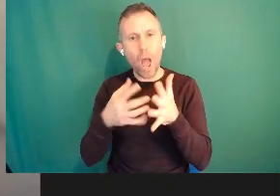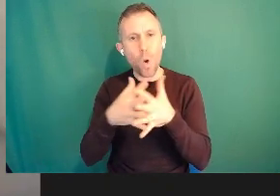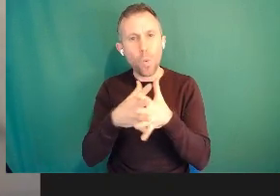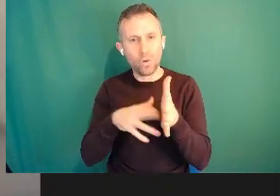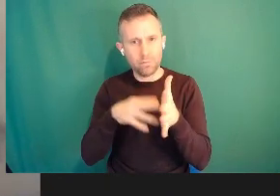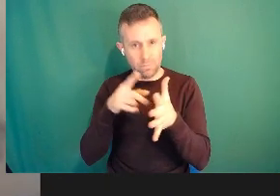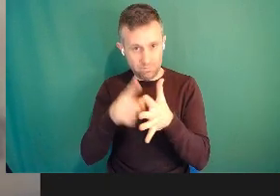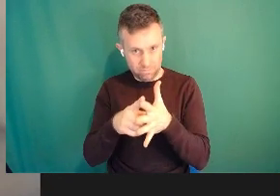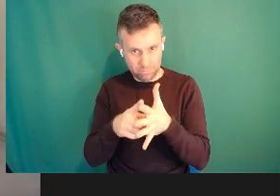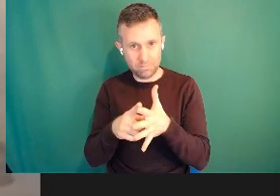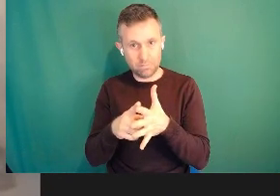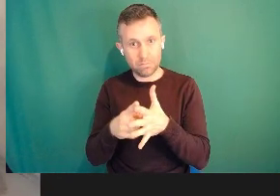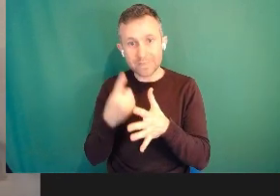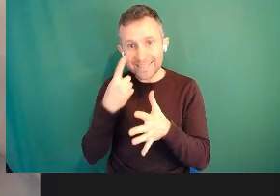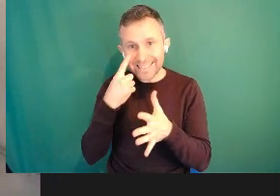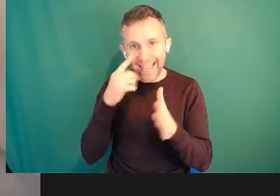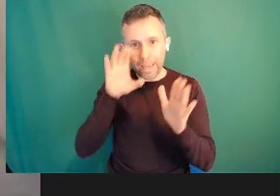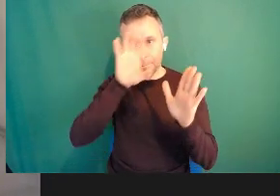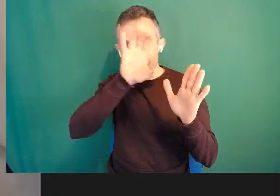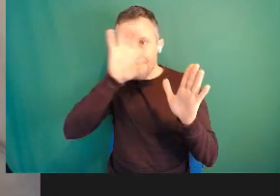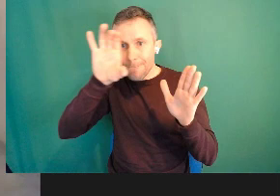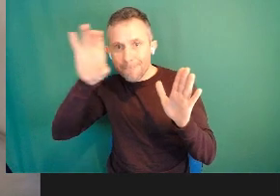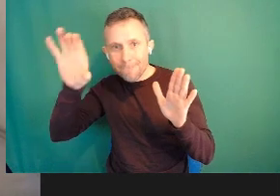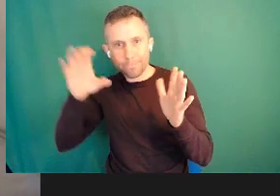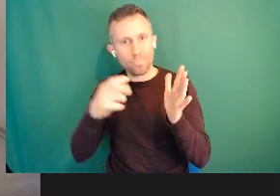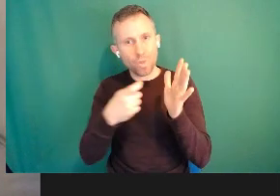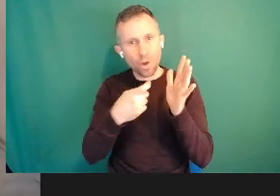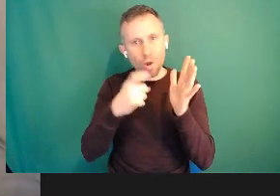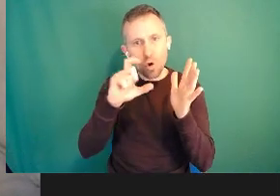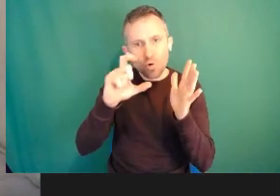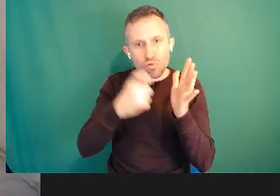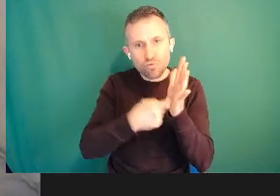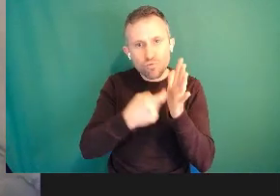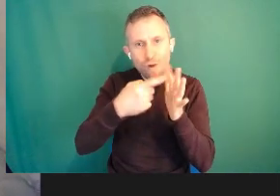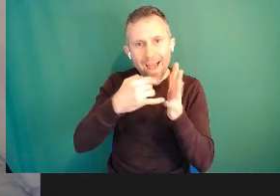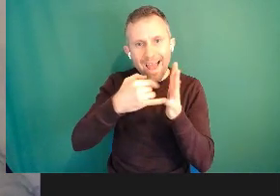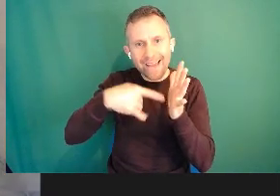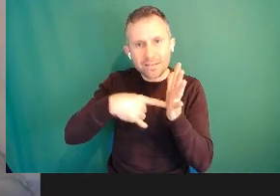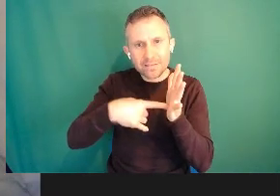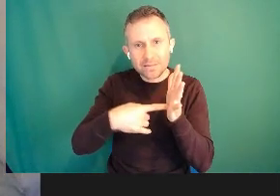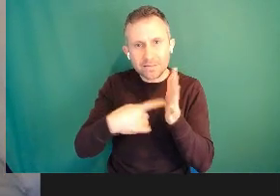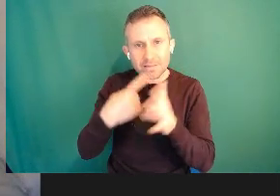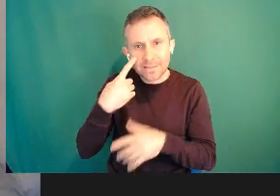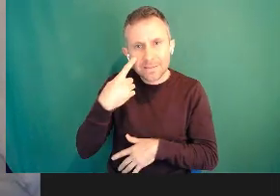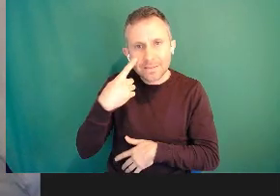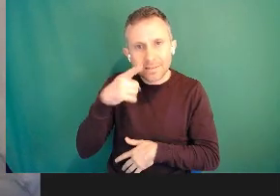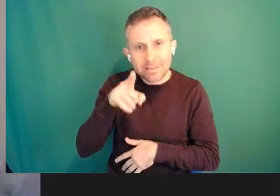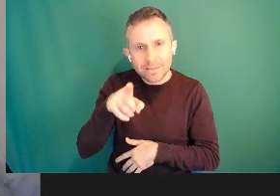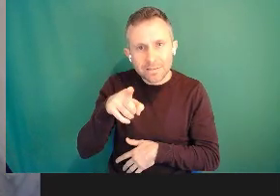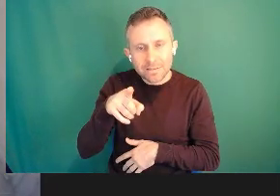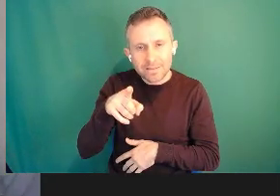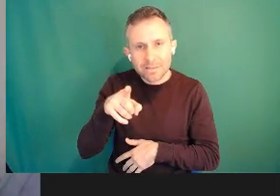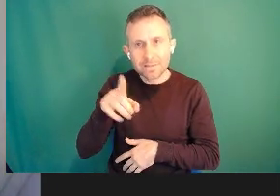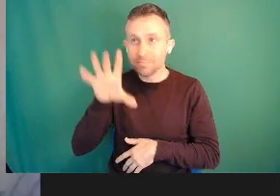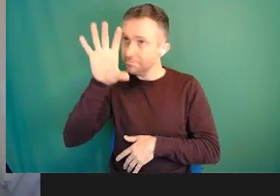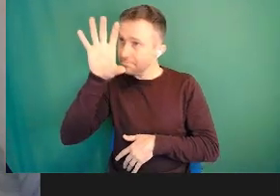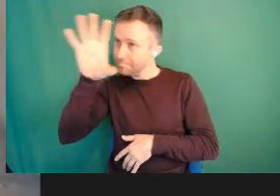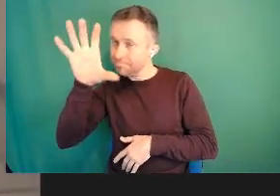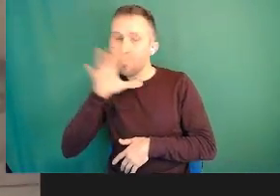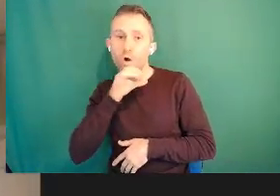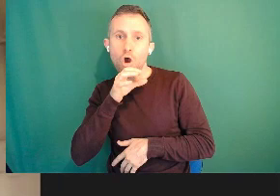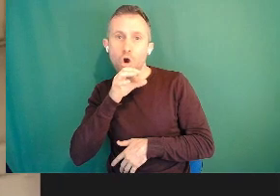oh, sorry, I put my finger in it and now it's gone out of focus. You've got a goat here, and the letters on there are